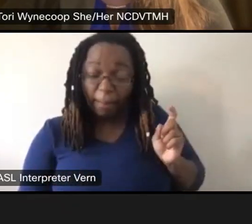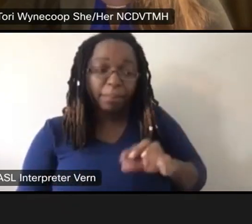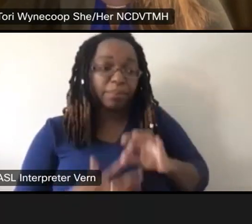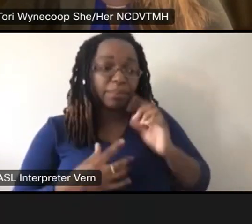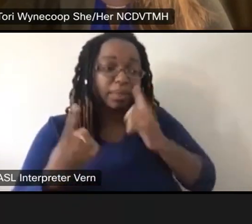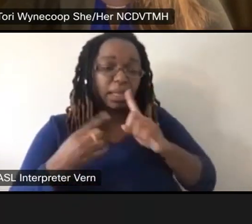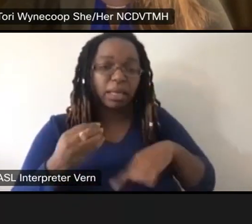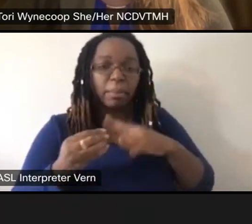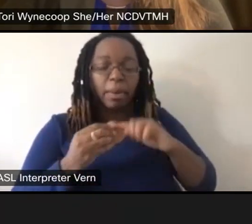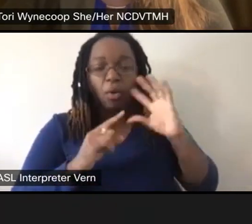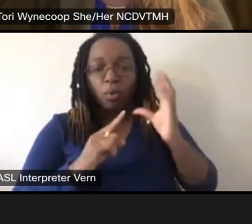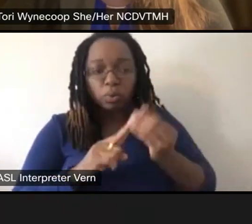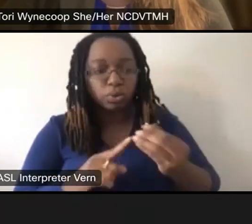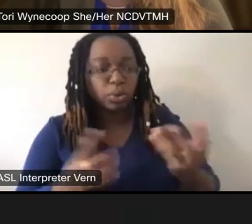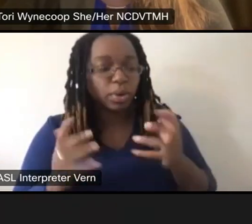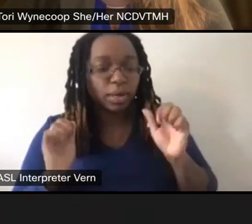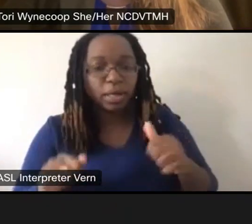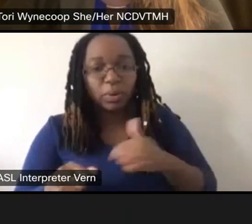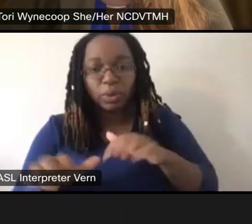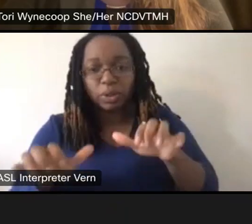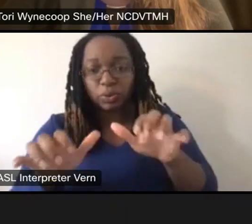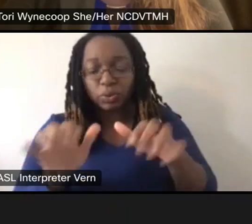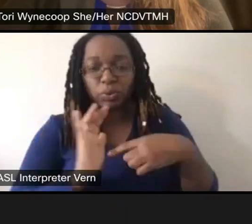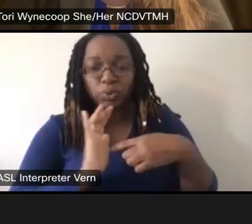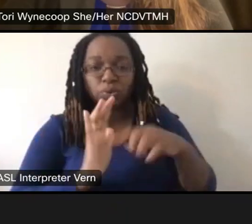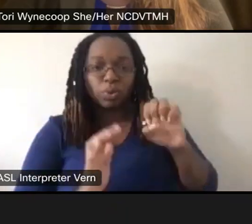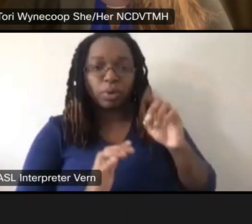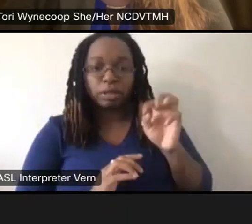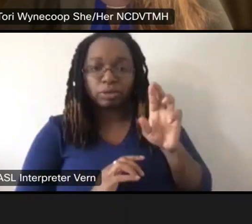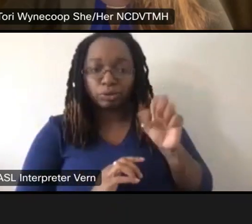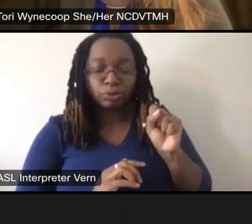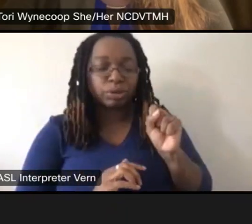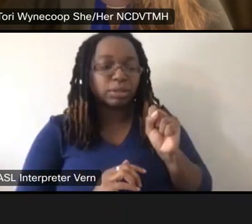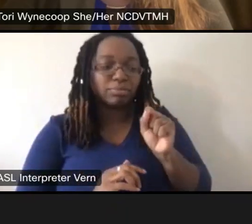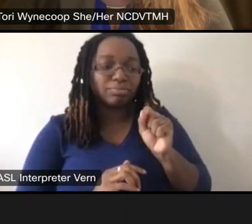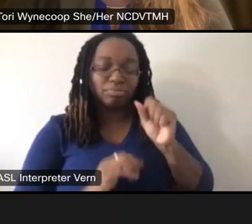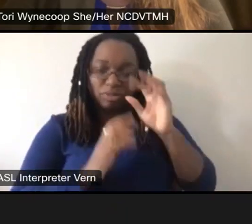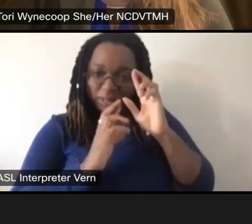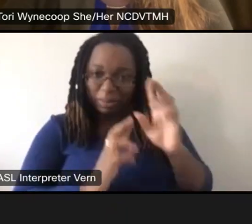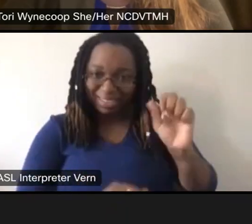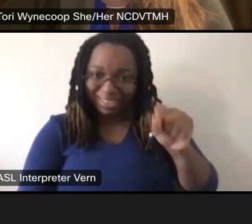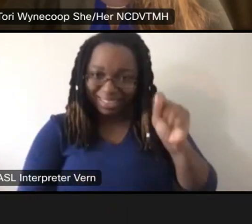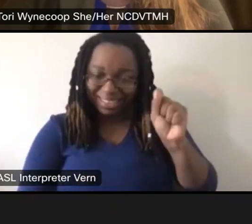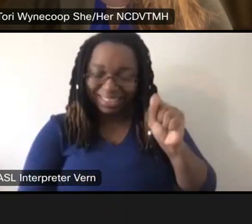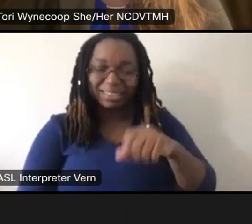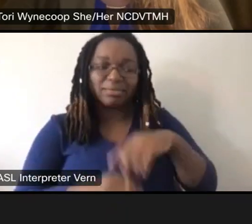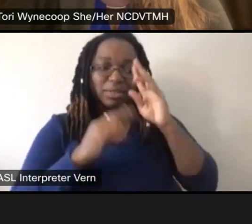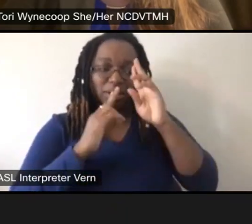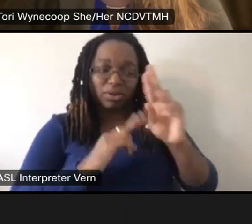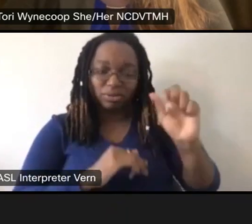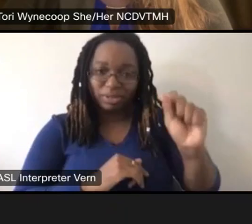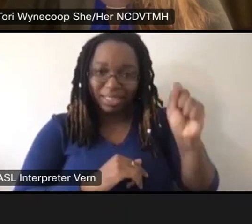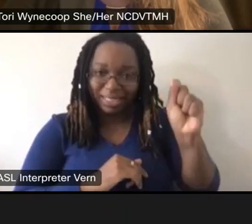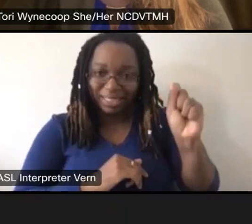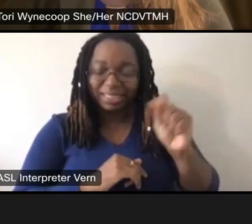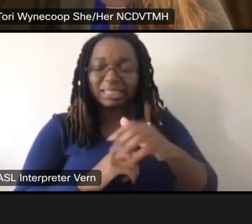what can we do to show elders that they are respected and that they are honored? Again,